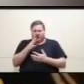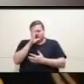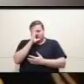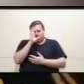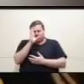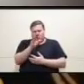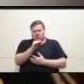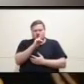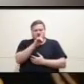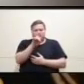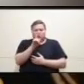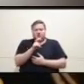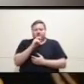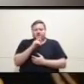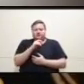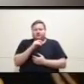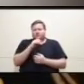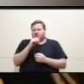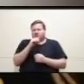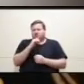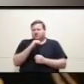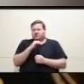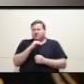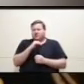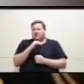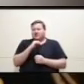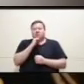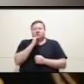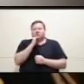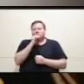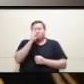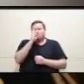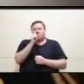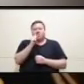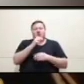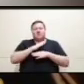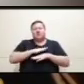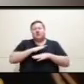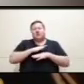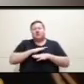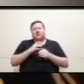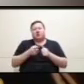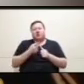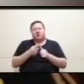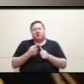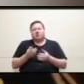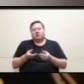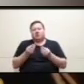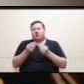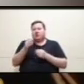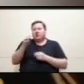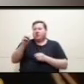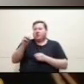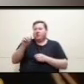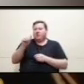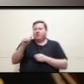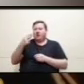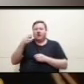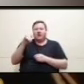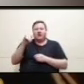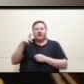think that we have received a satisfactory answer. Making at the